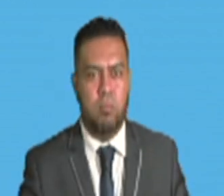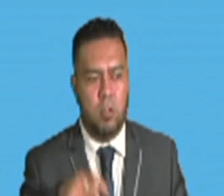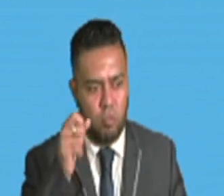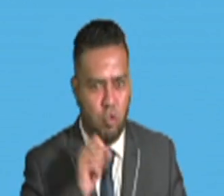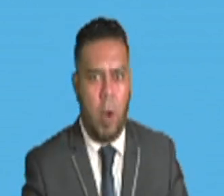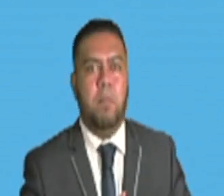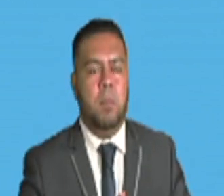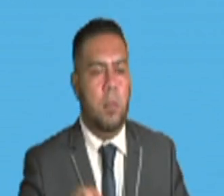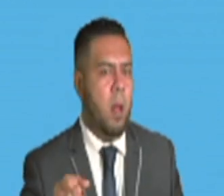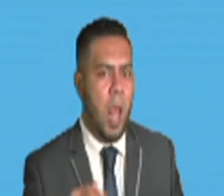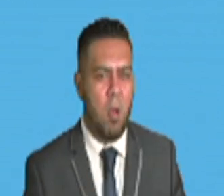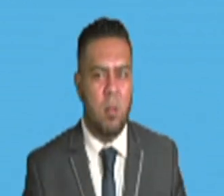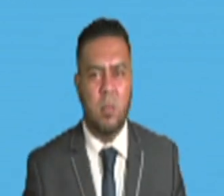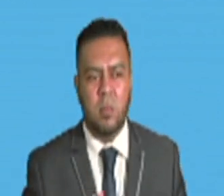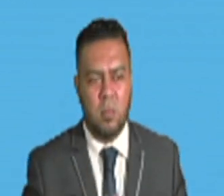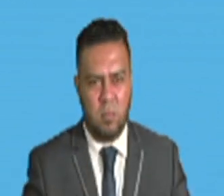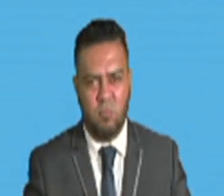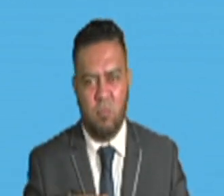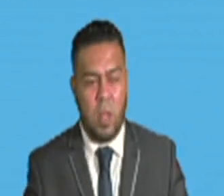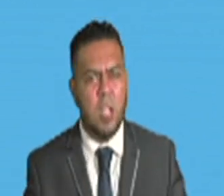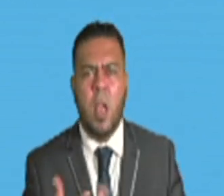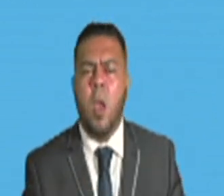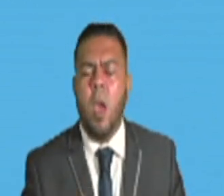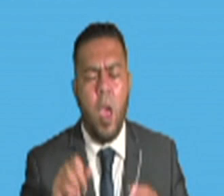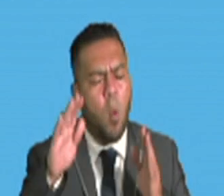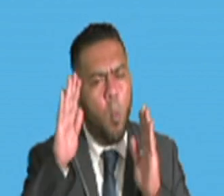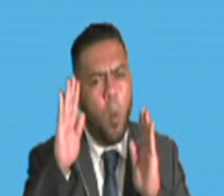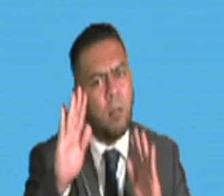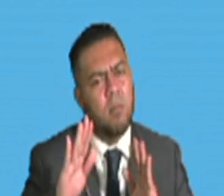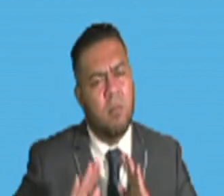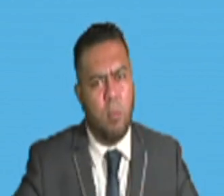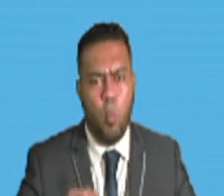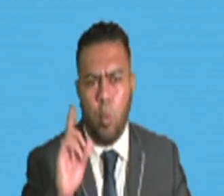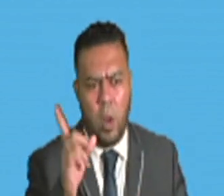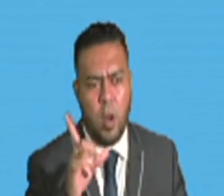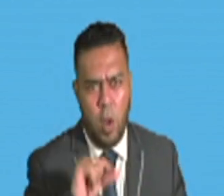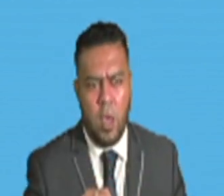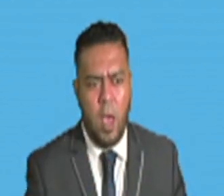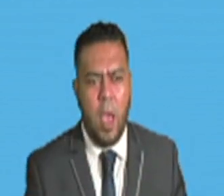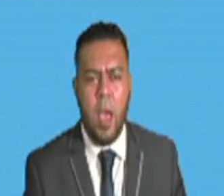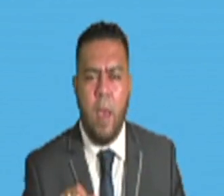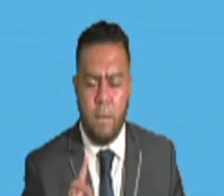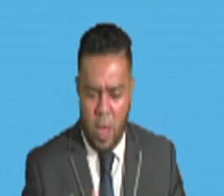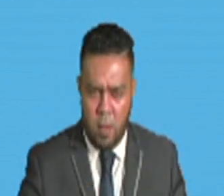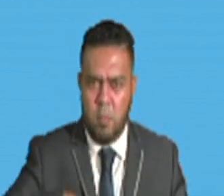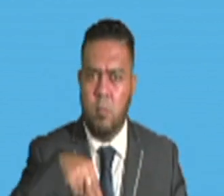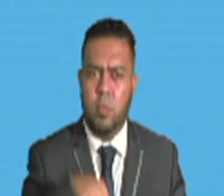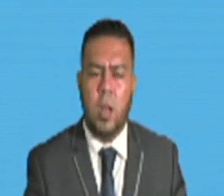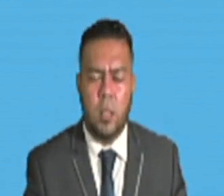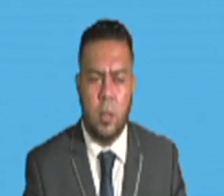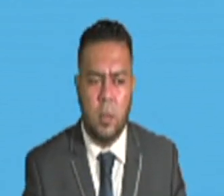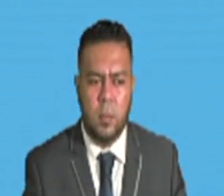Mr. Speaker, sir, had a wonderful occasion this evening to take a principled position.